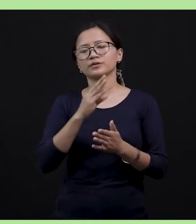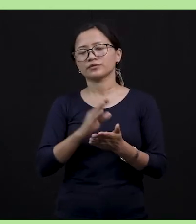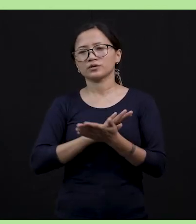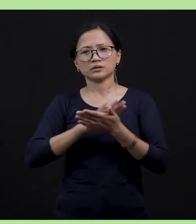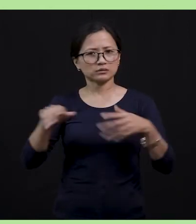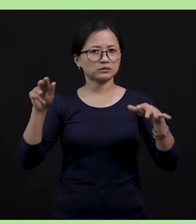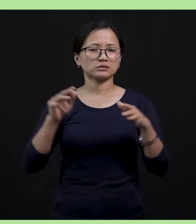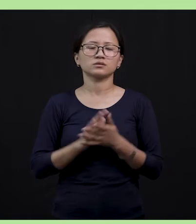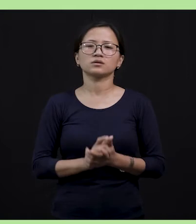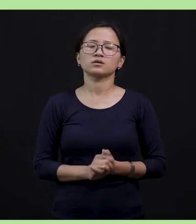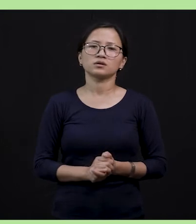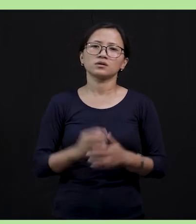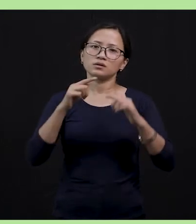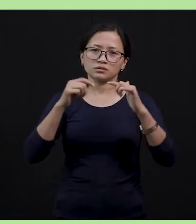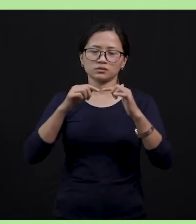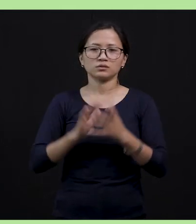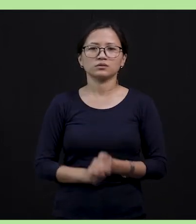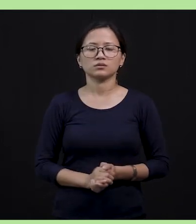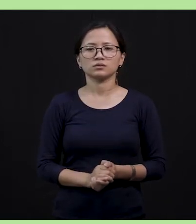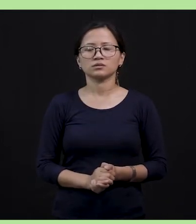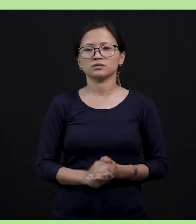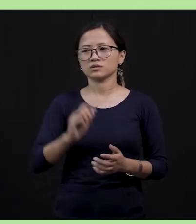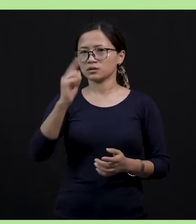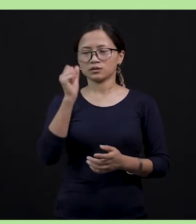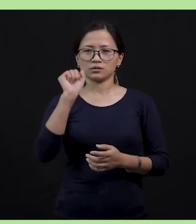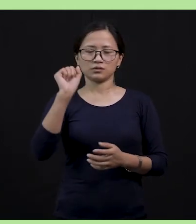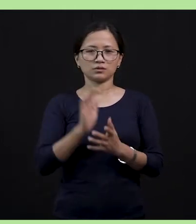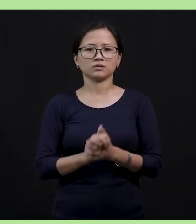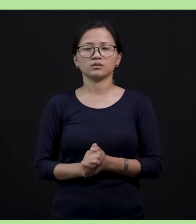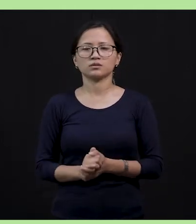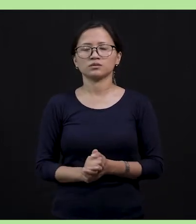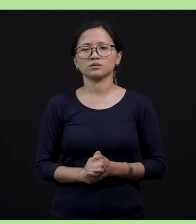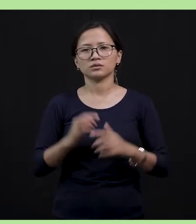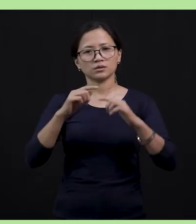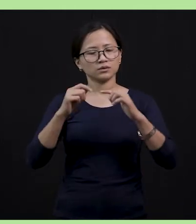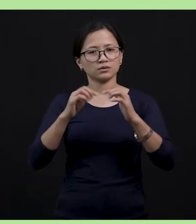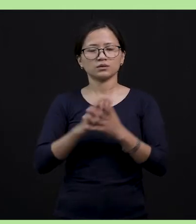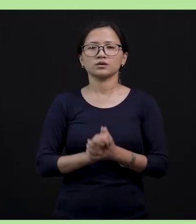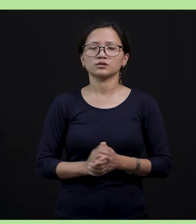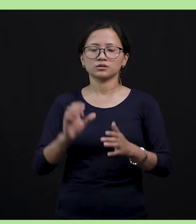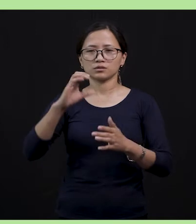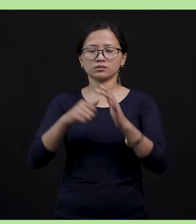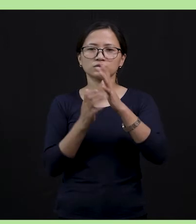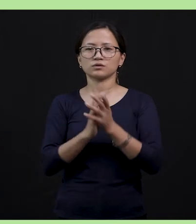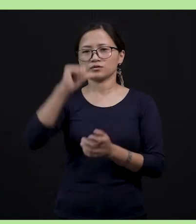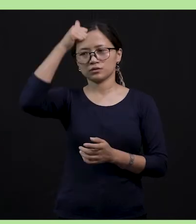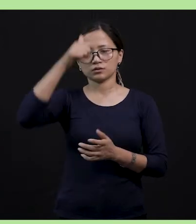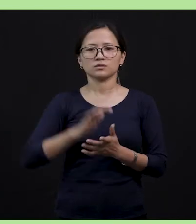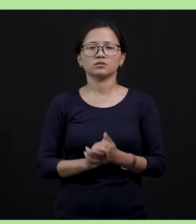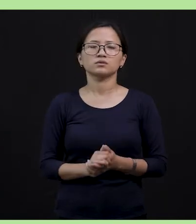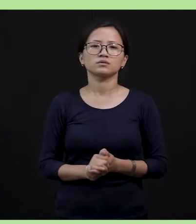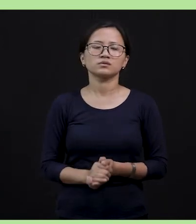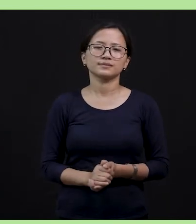election. So for a free and fair election, it's an independent body known as Election Commission of India. So this is the one